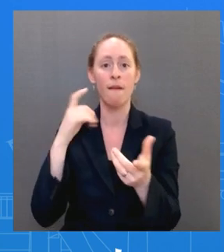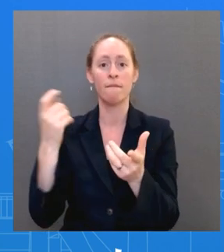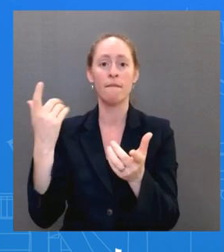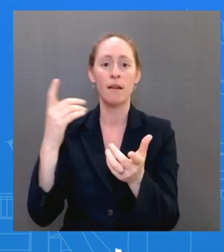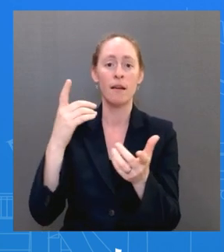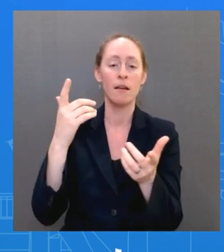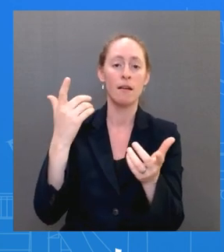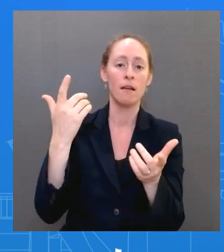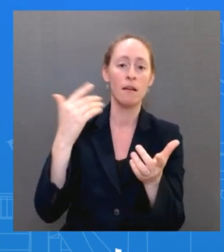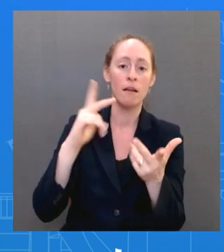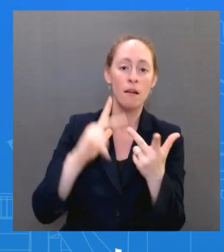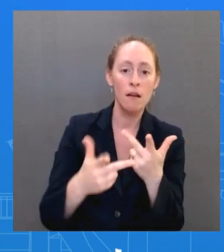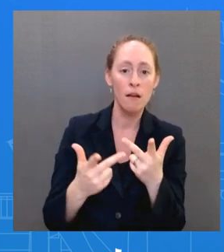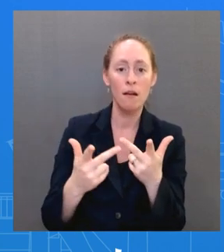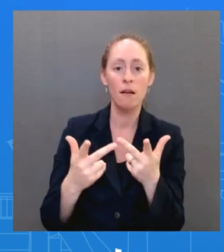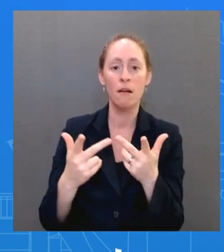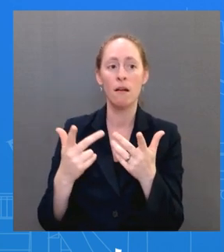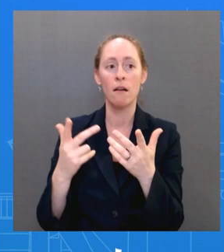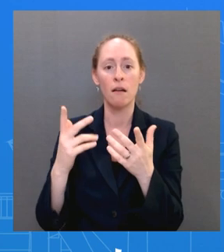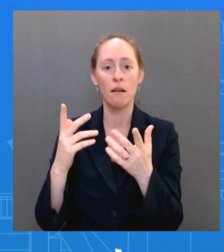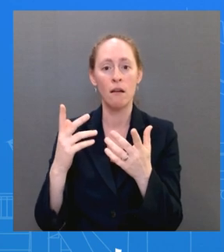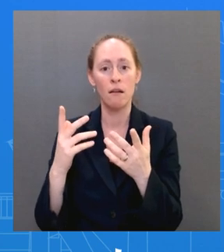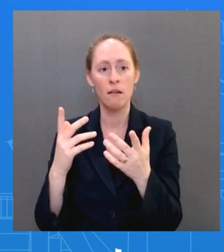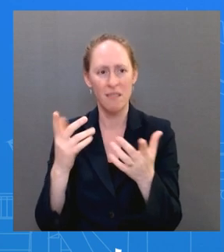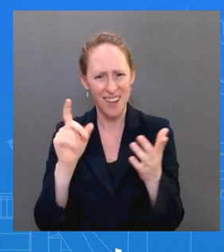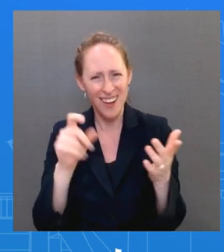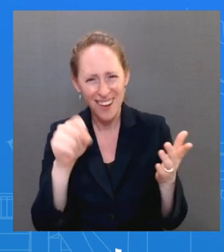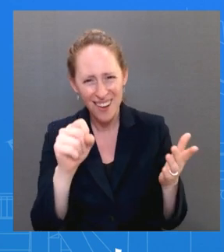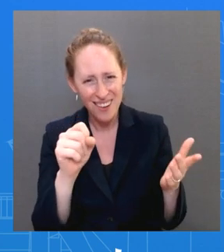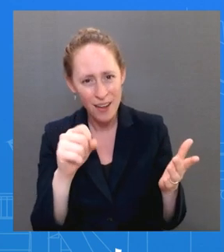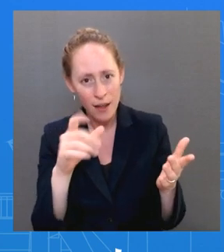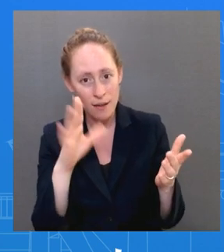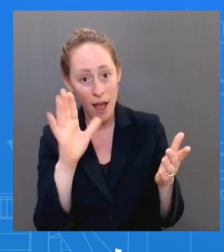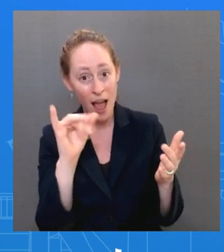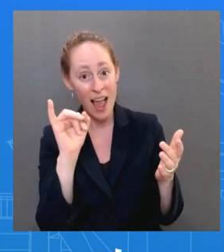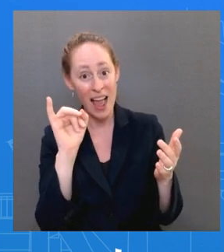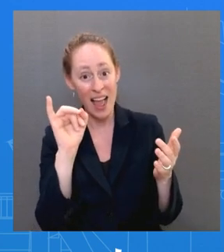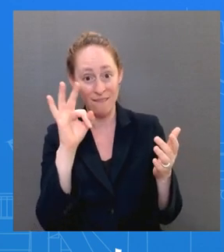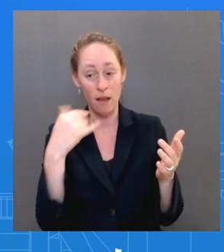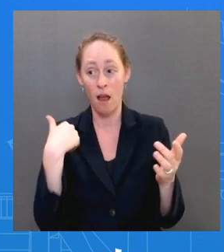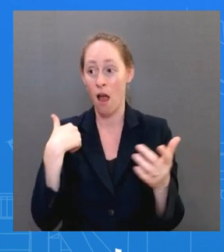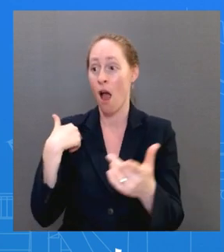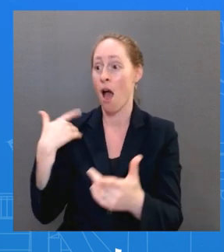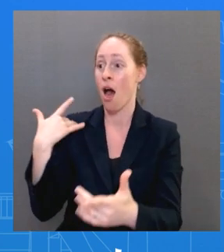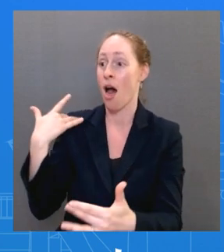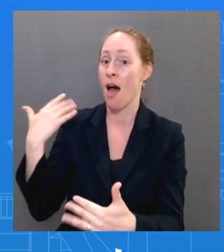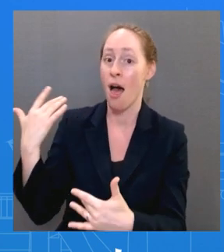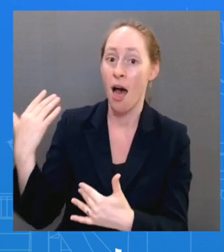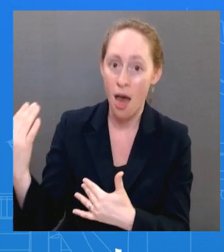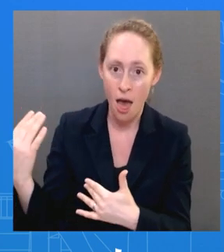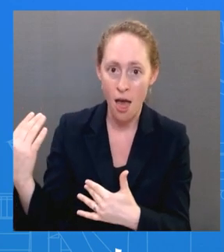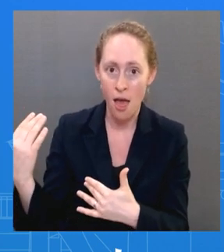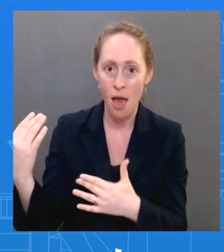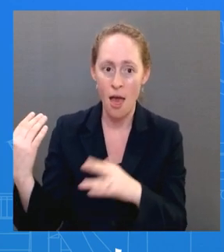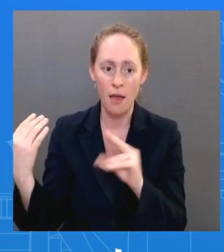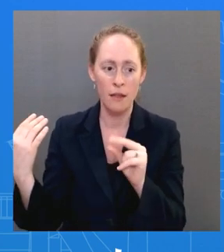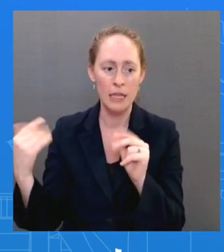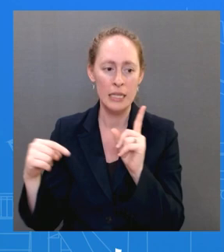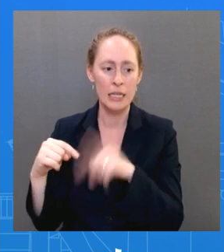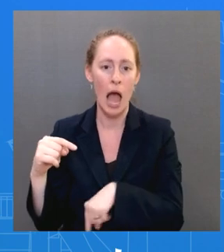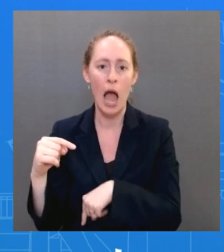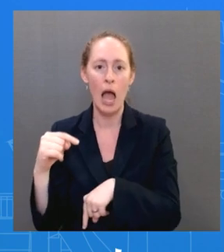stop, you know, all this work that we are doing, we will slide backwards. And we do not want that.